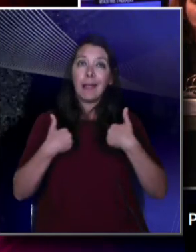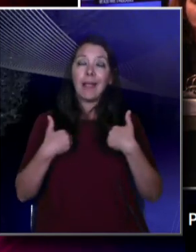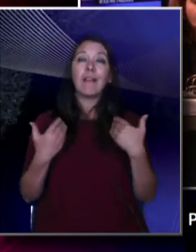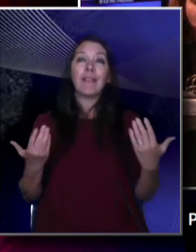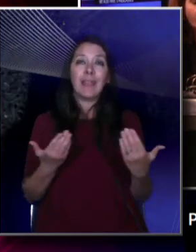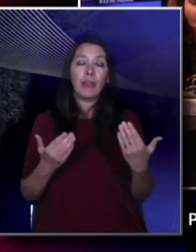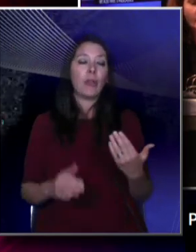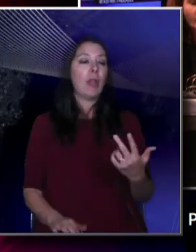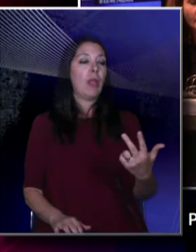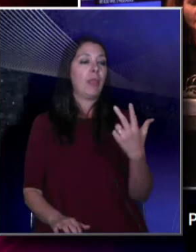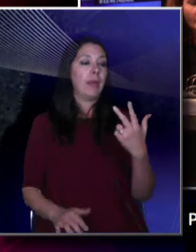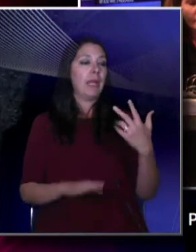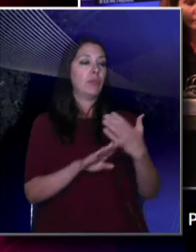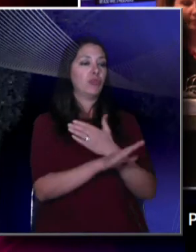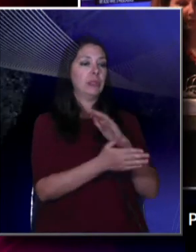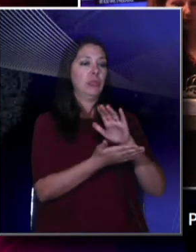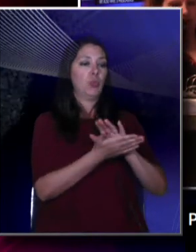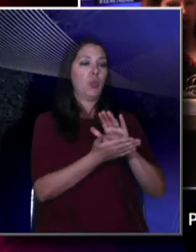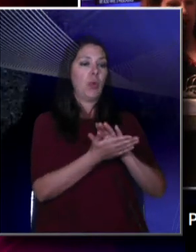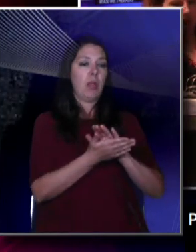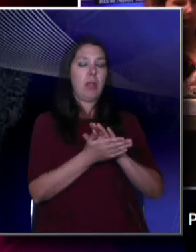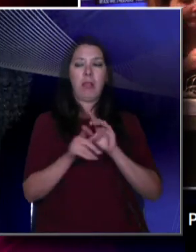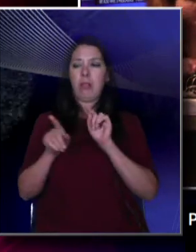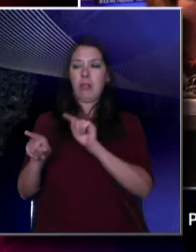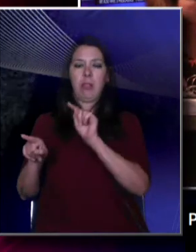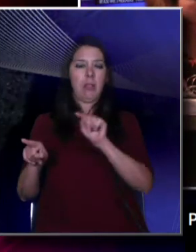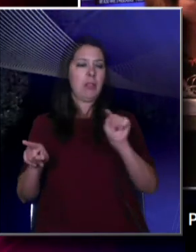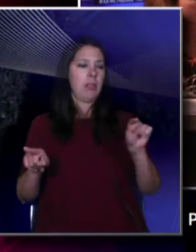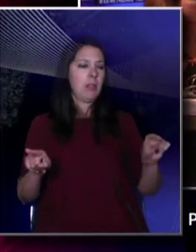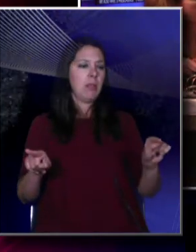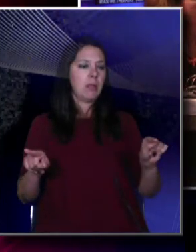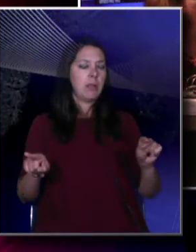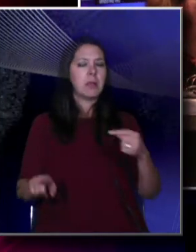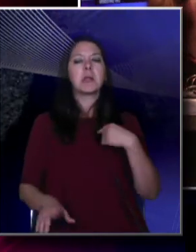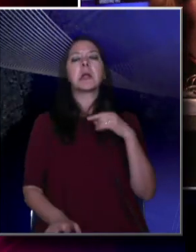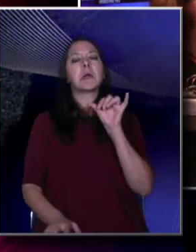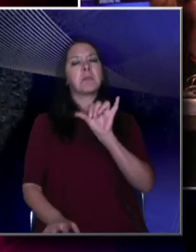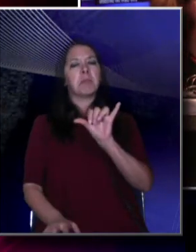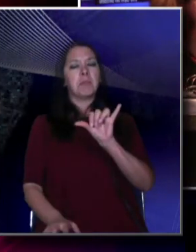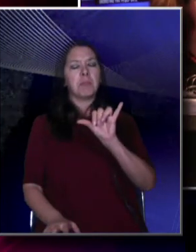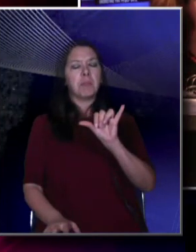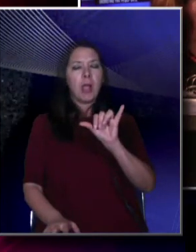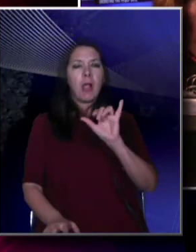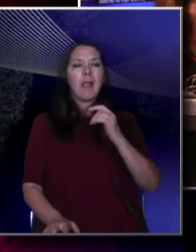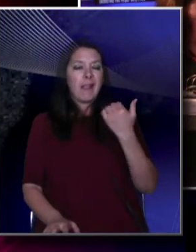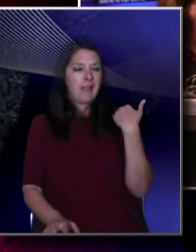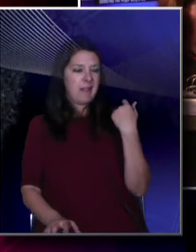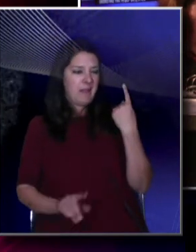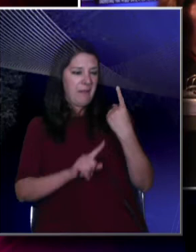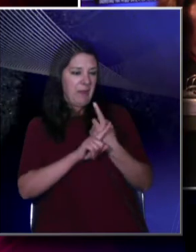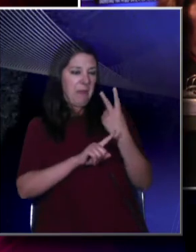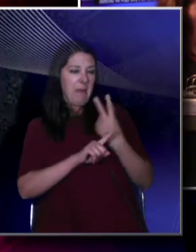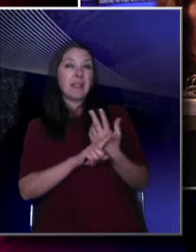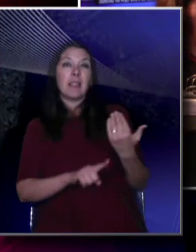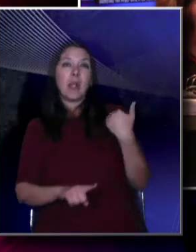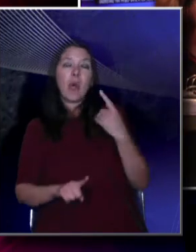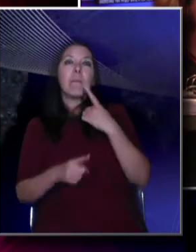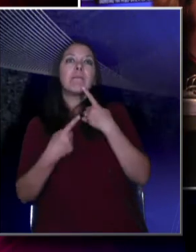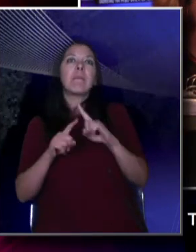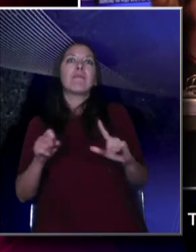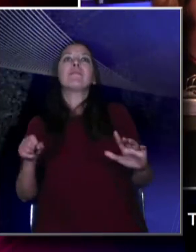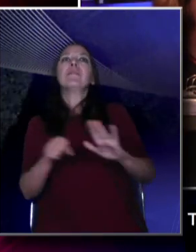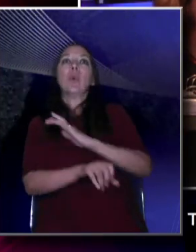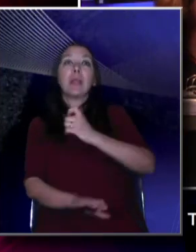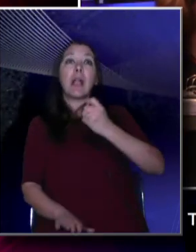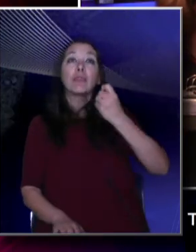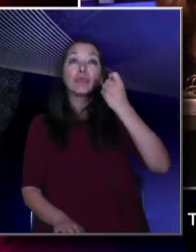I didn't really fully understand that myself until a few months ago. The 2